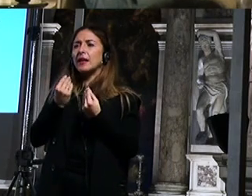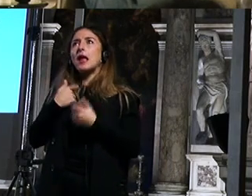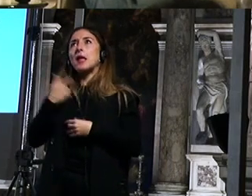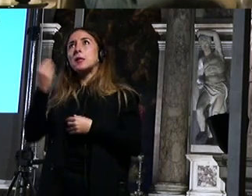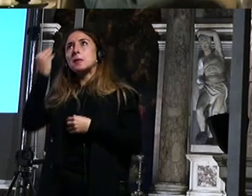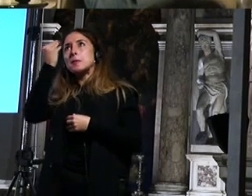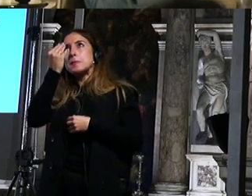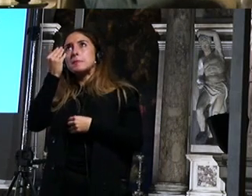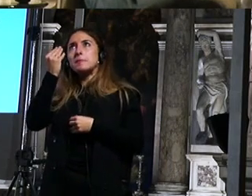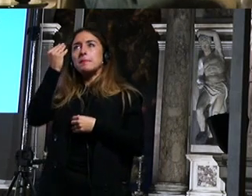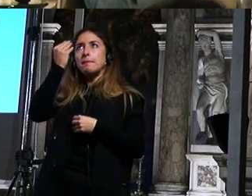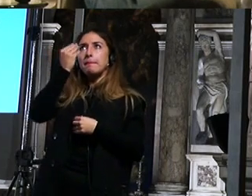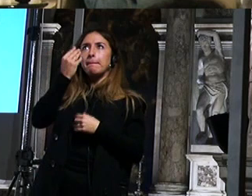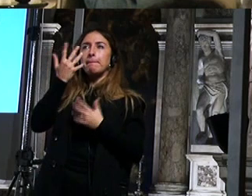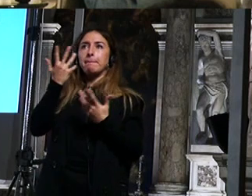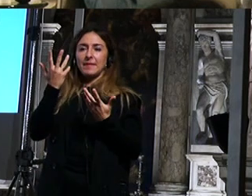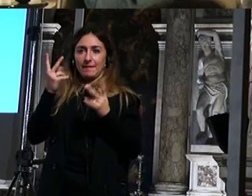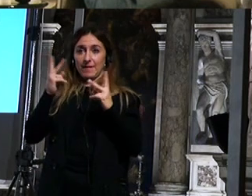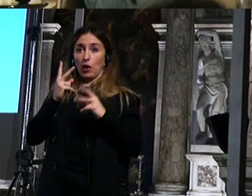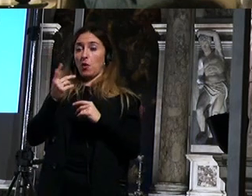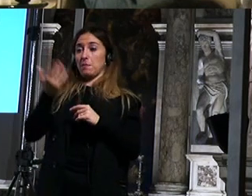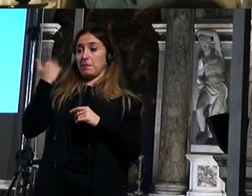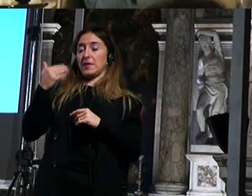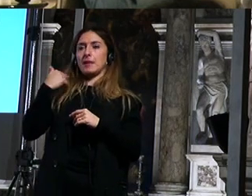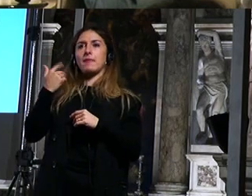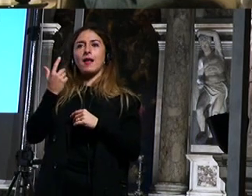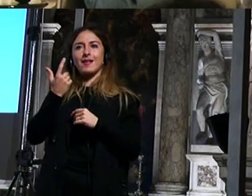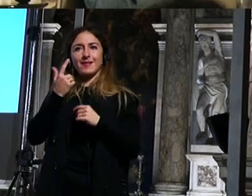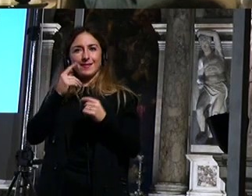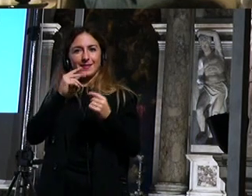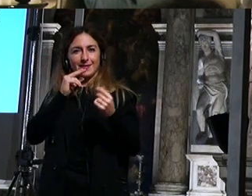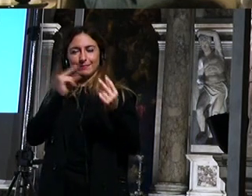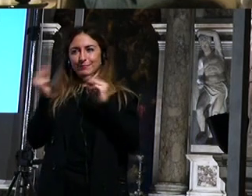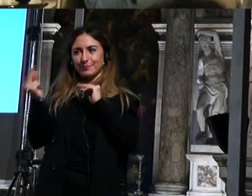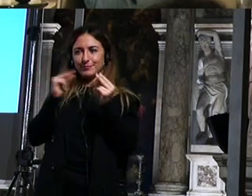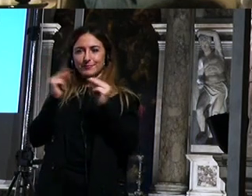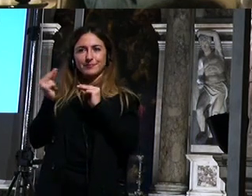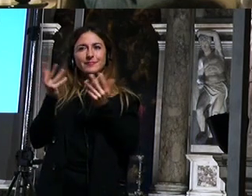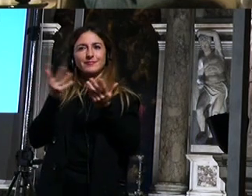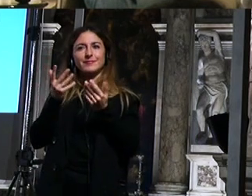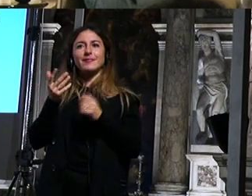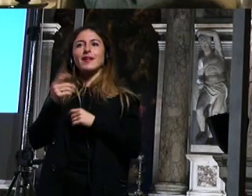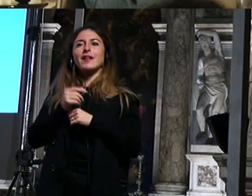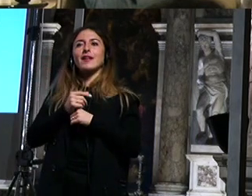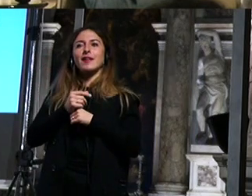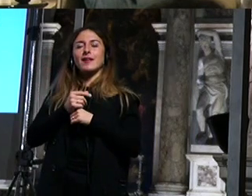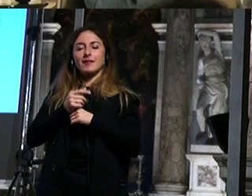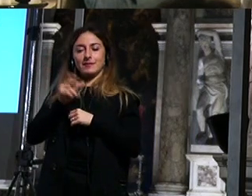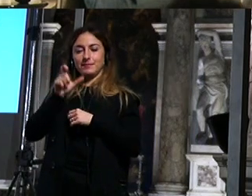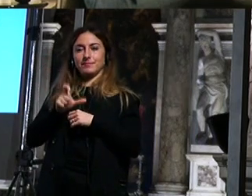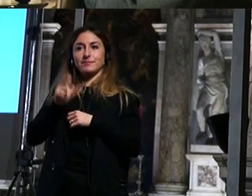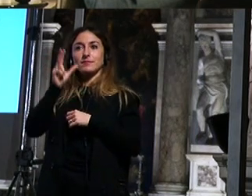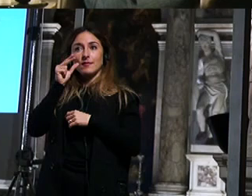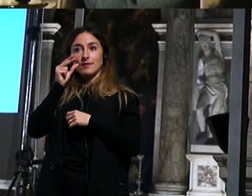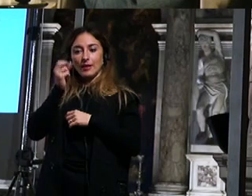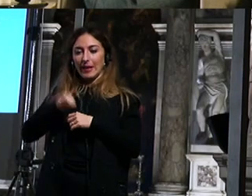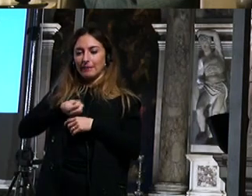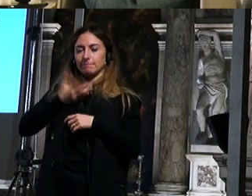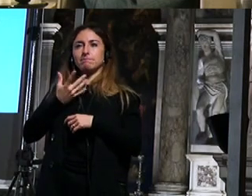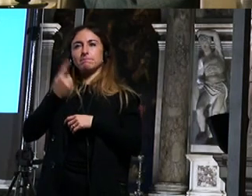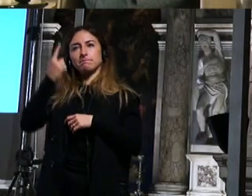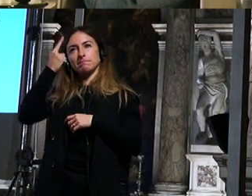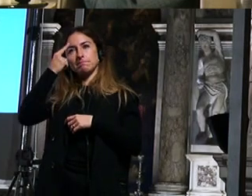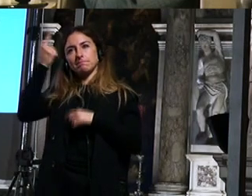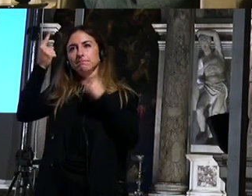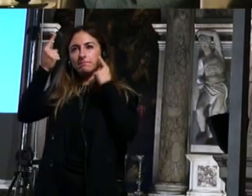We were speaking together before about the writer's instincts and intuitions, and I certainly write